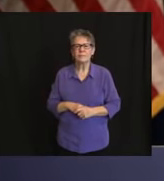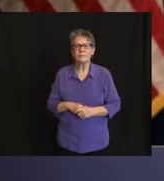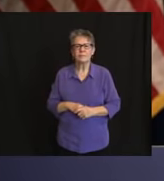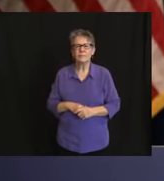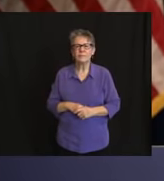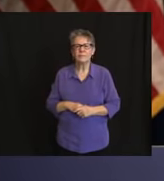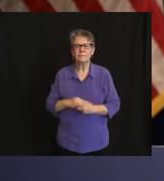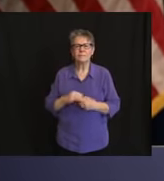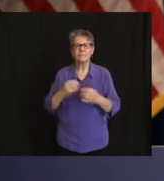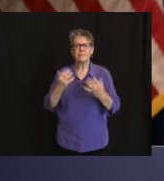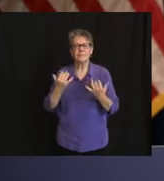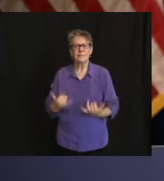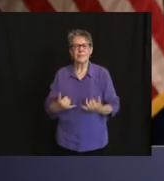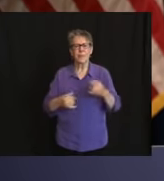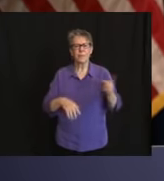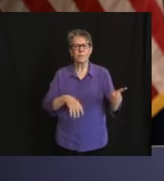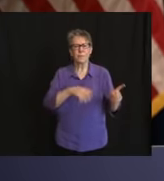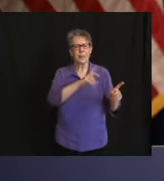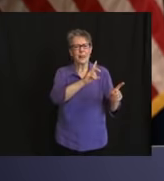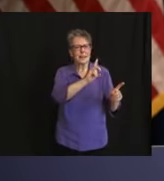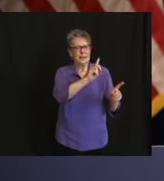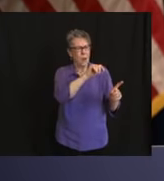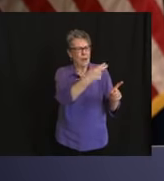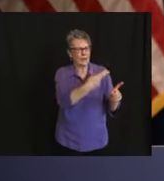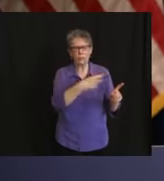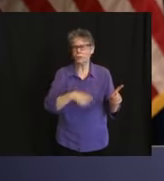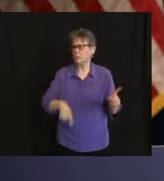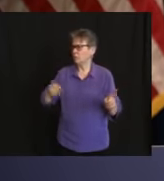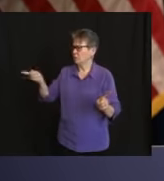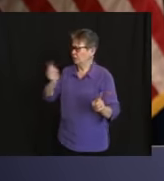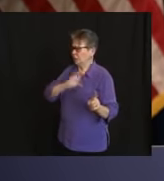would be nimble. In addition to incredibly long hours,